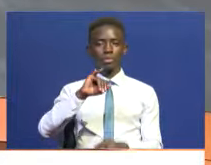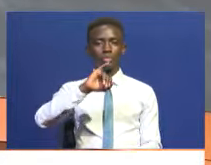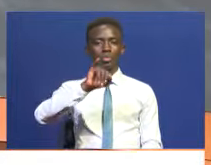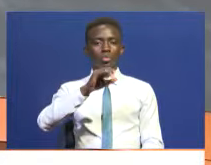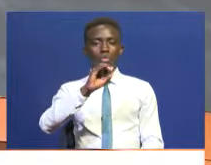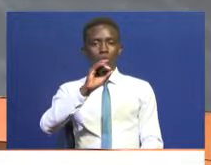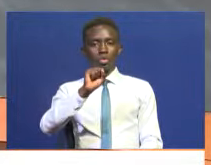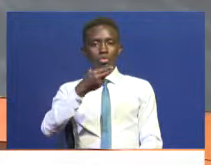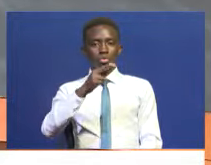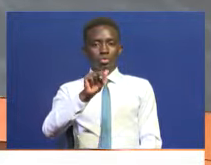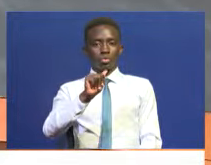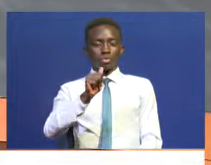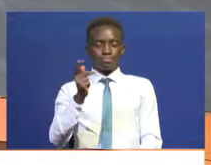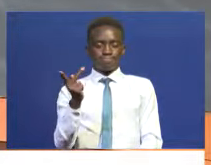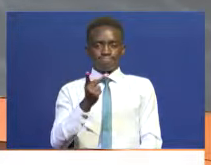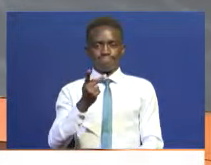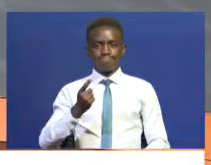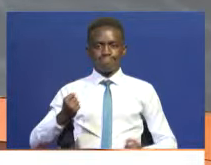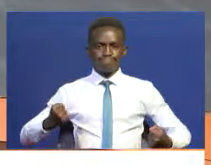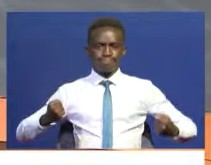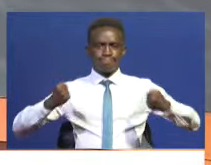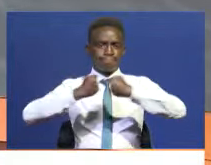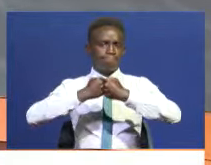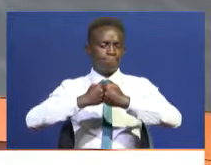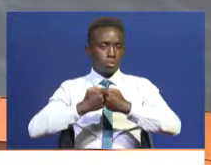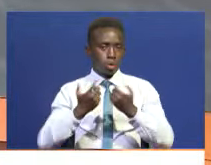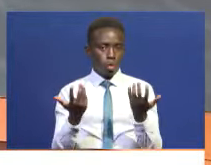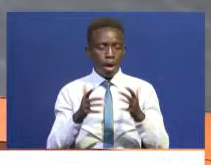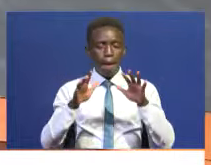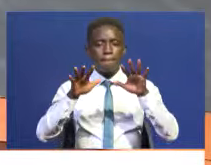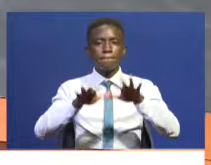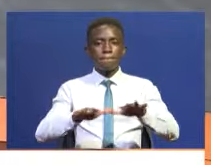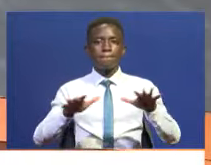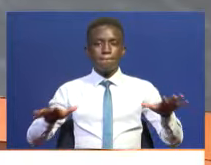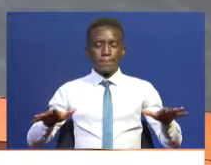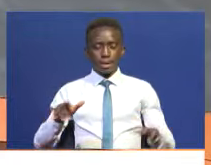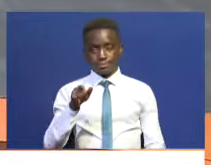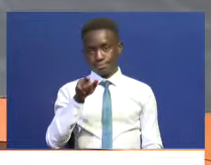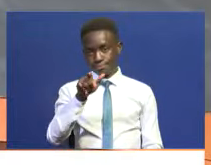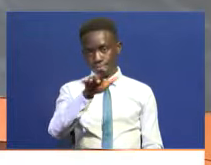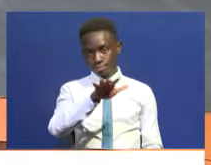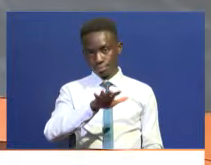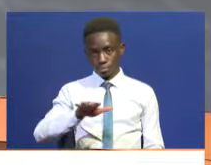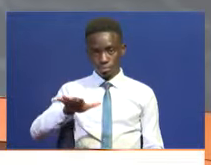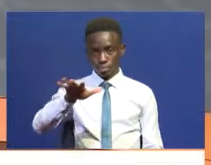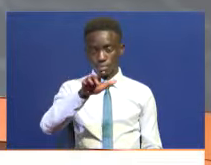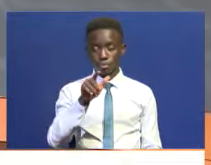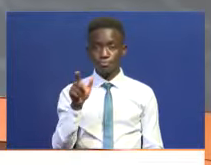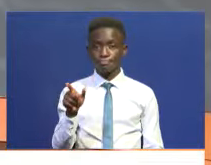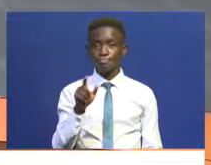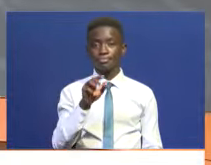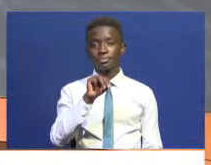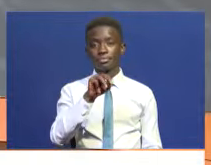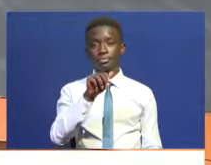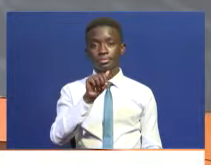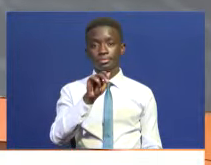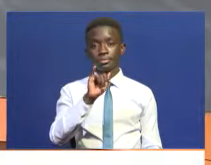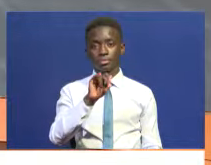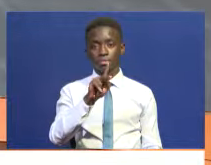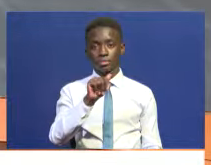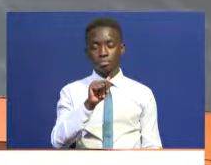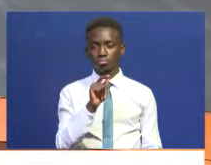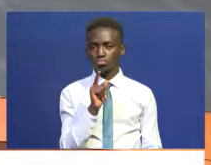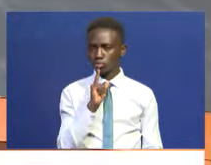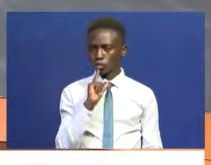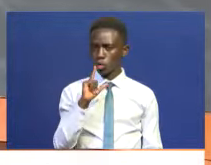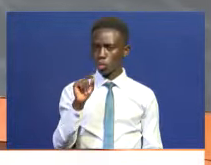have clashed over the location of markets in the constituency. Mbaika had demanded that Kimilu ensures